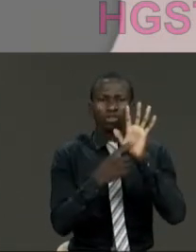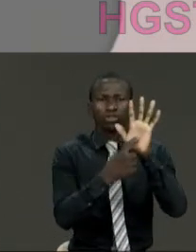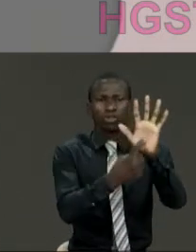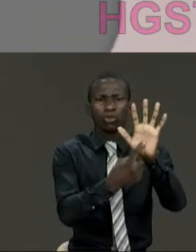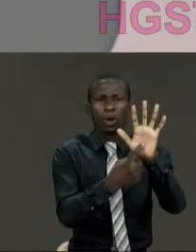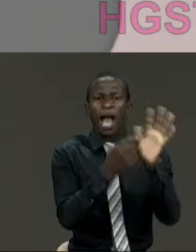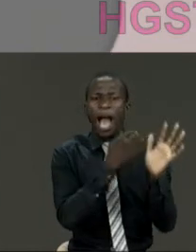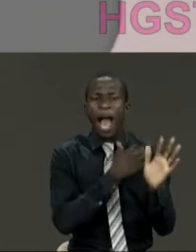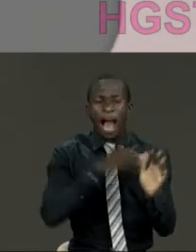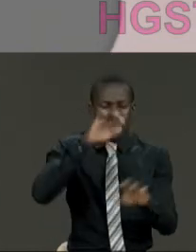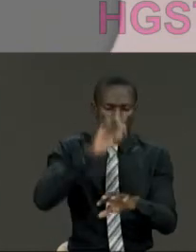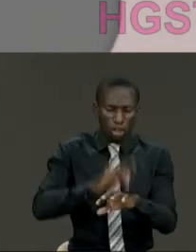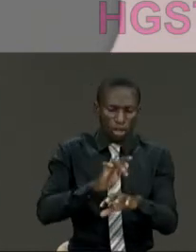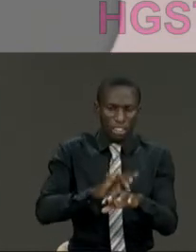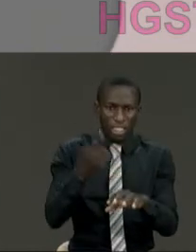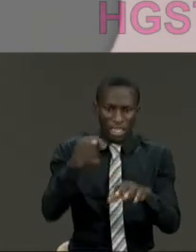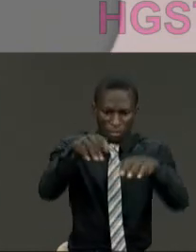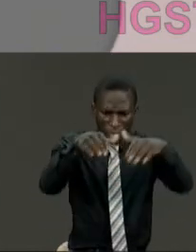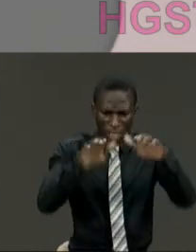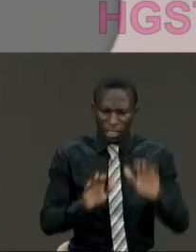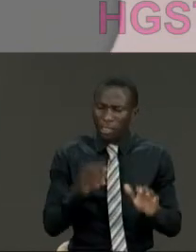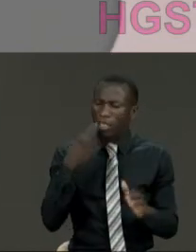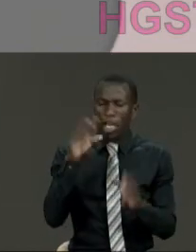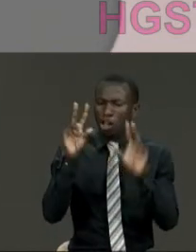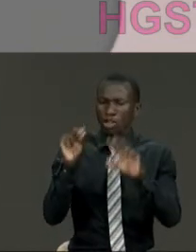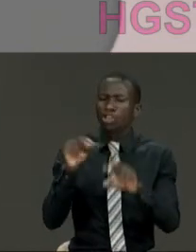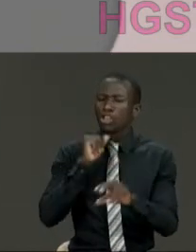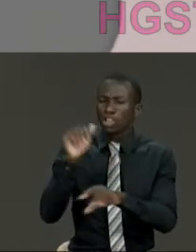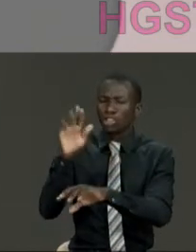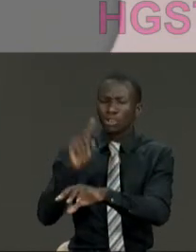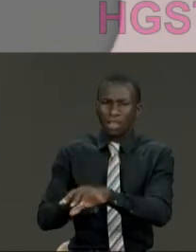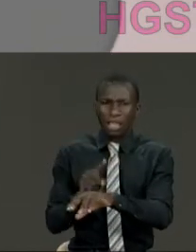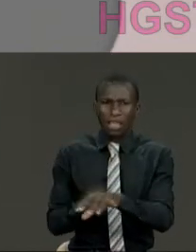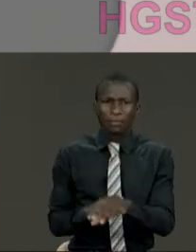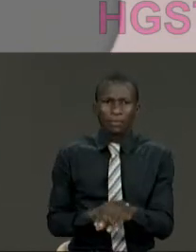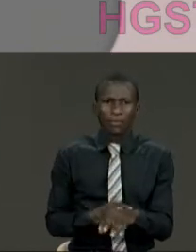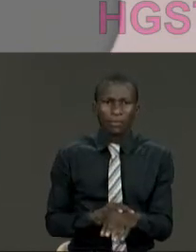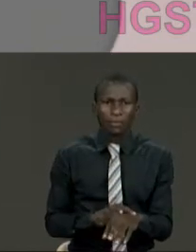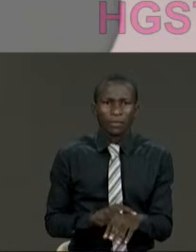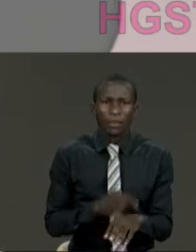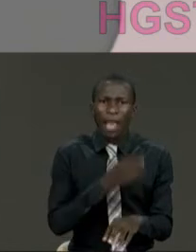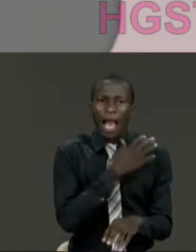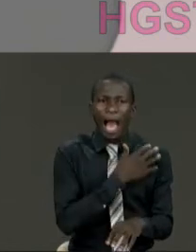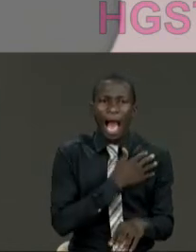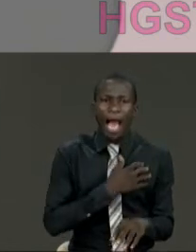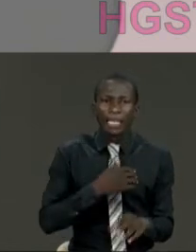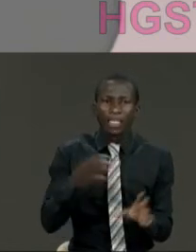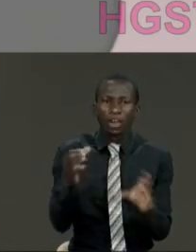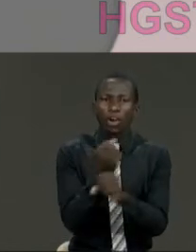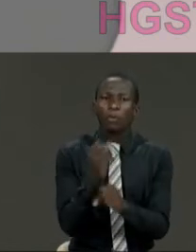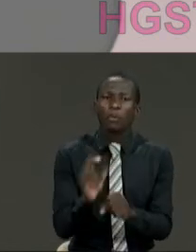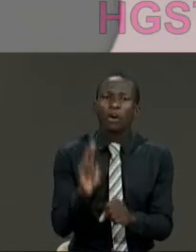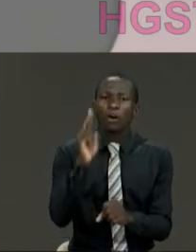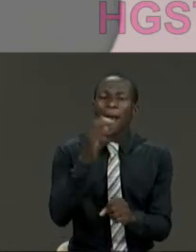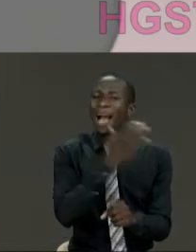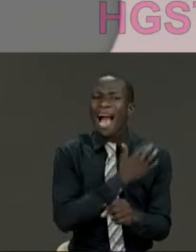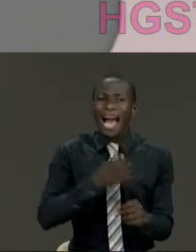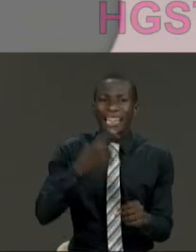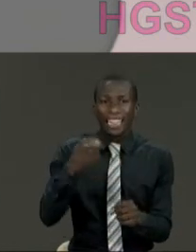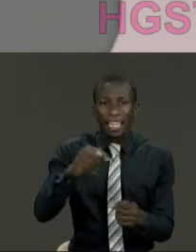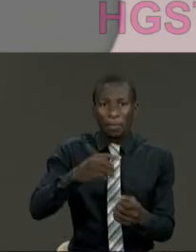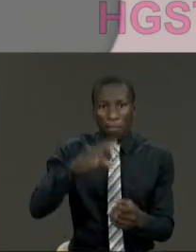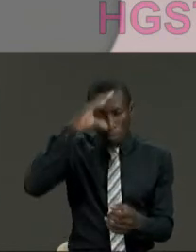and say, young man, it's not yet your time, get up. That's my own illustration. And he began to speak. This